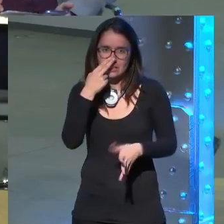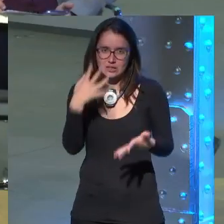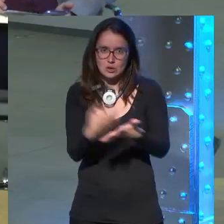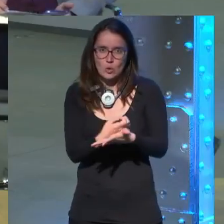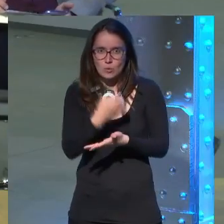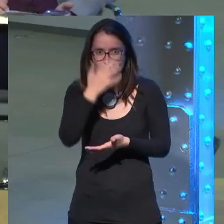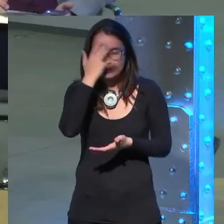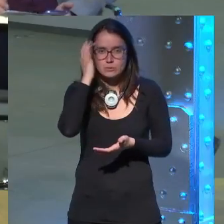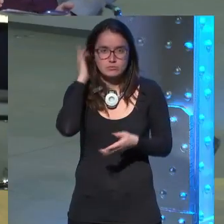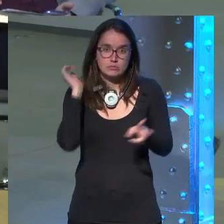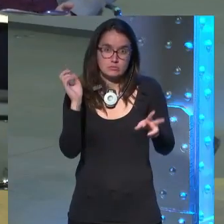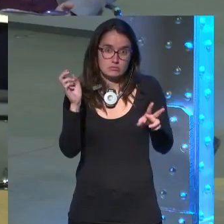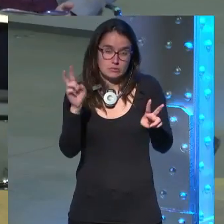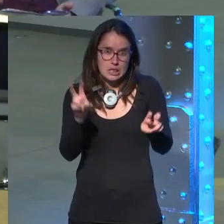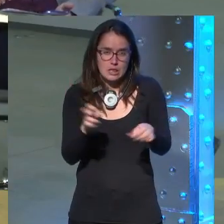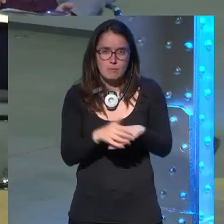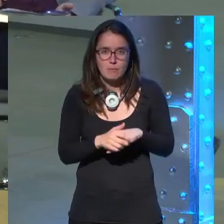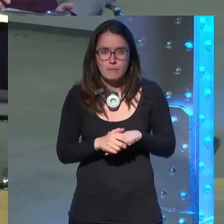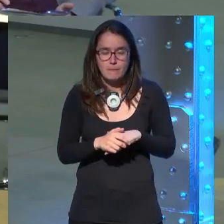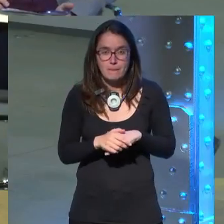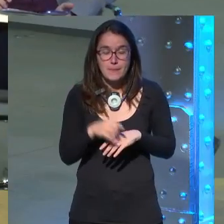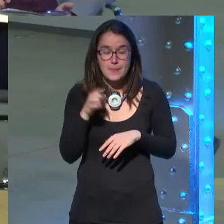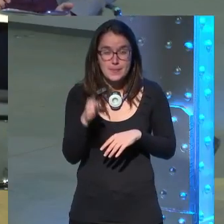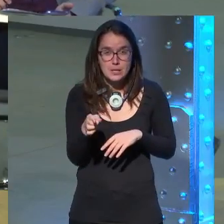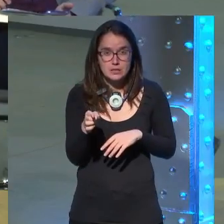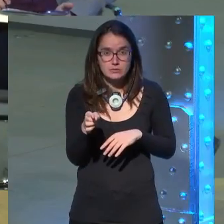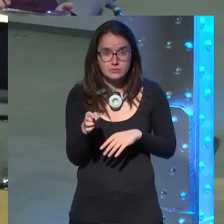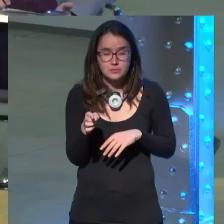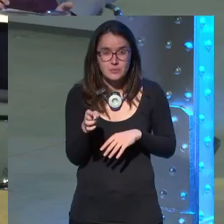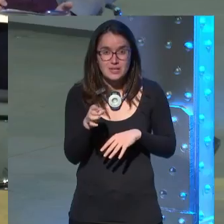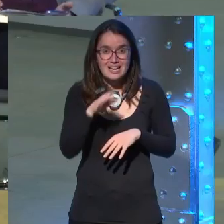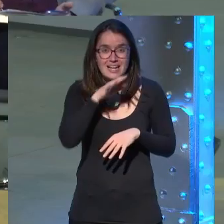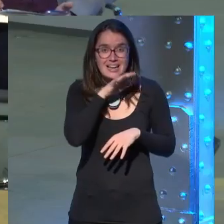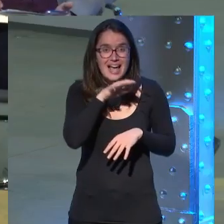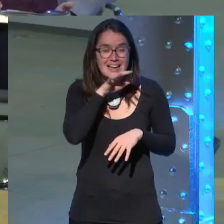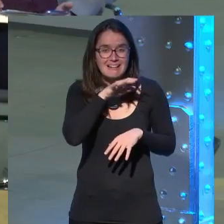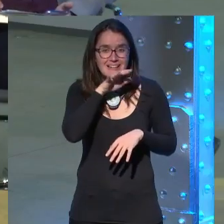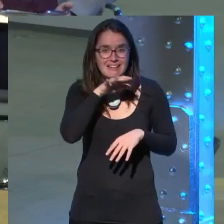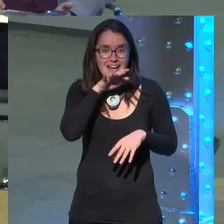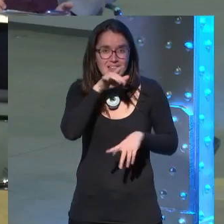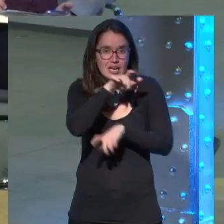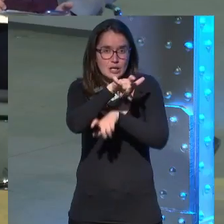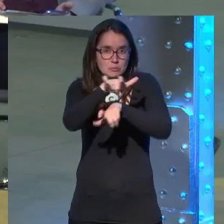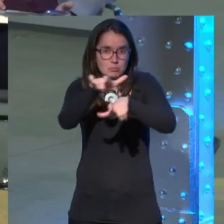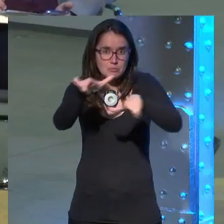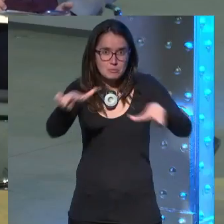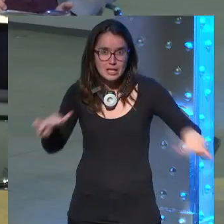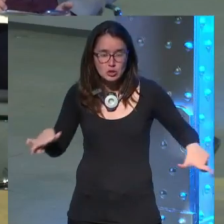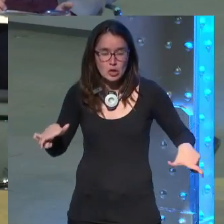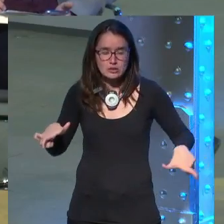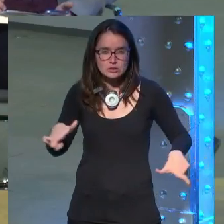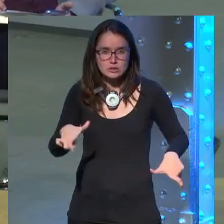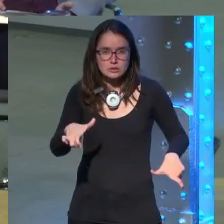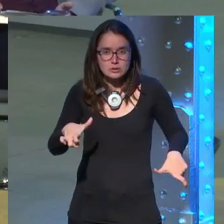ultimate criticism of the skeptics. Is that, how can we know that we're not just brains